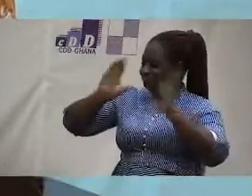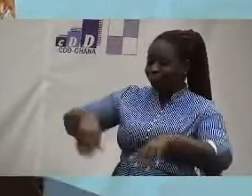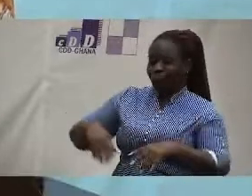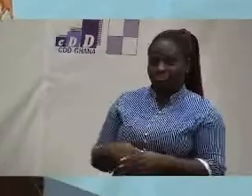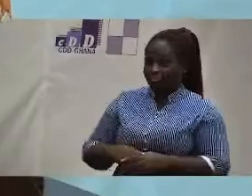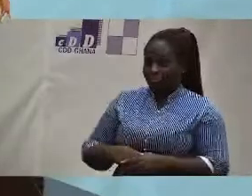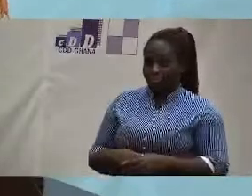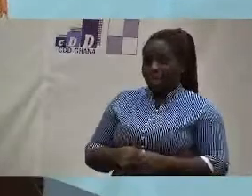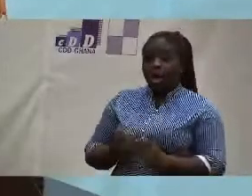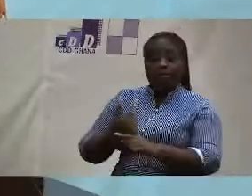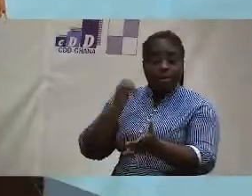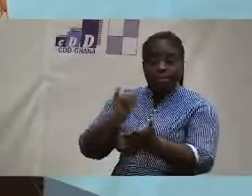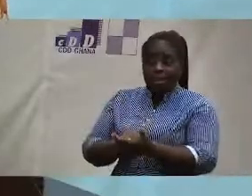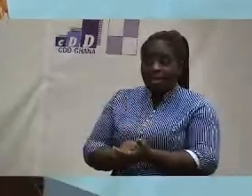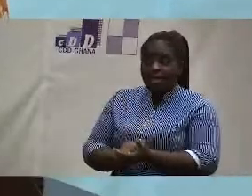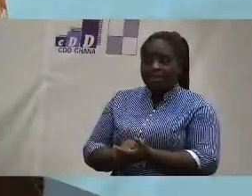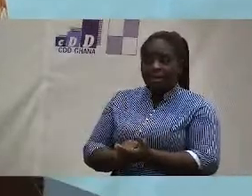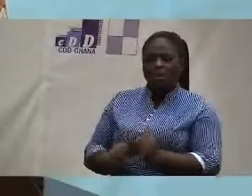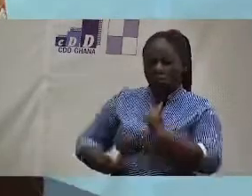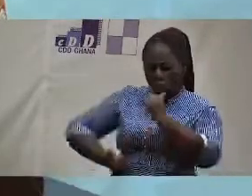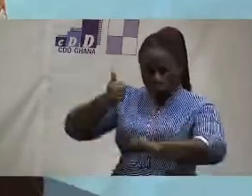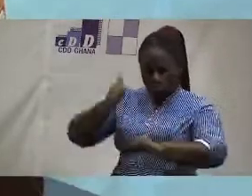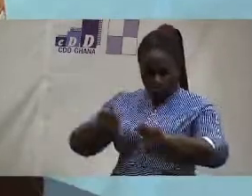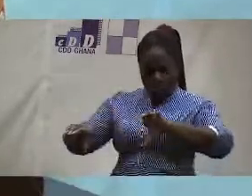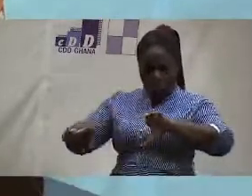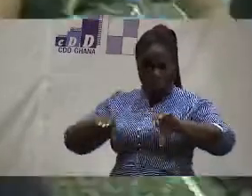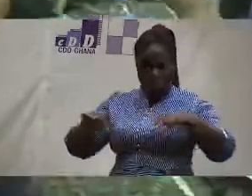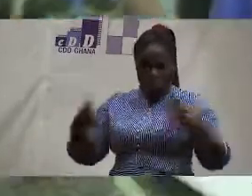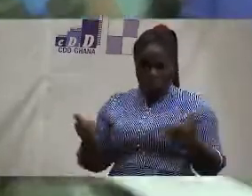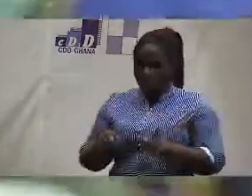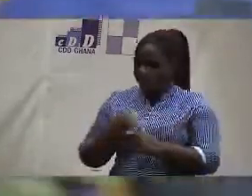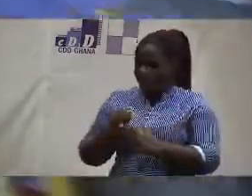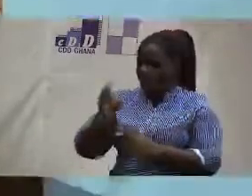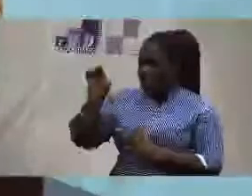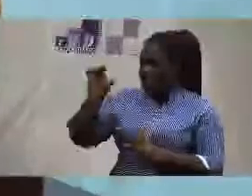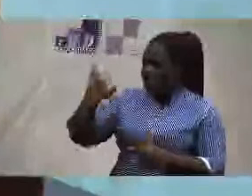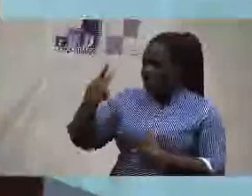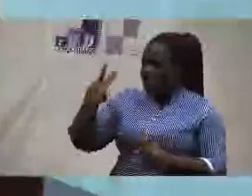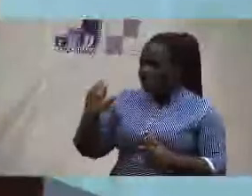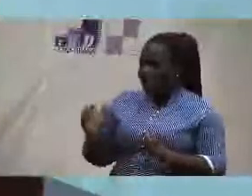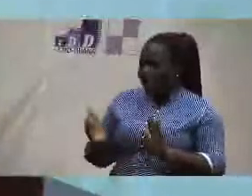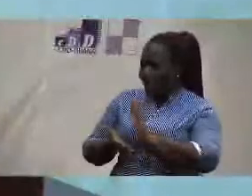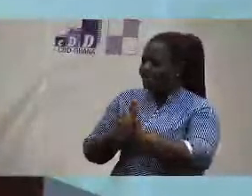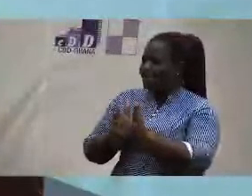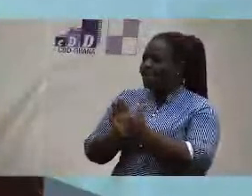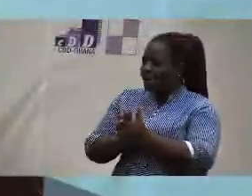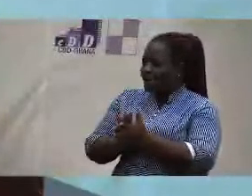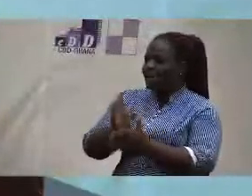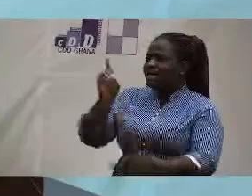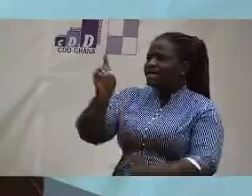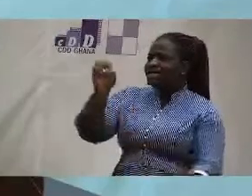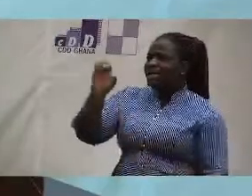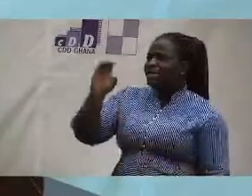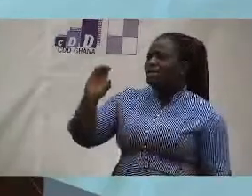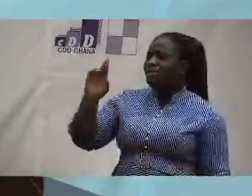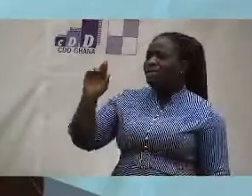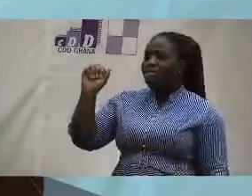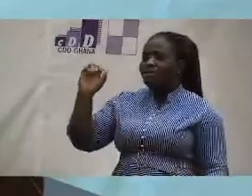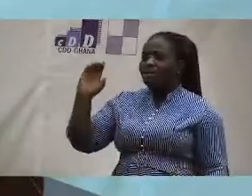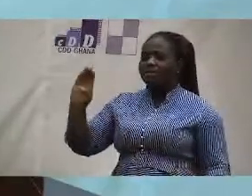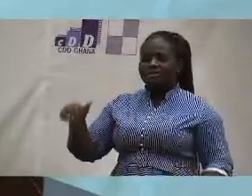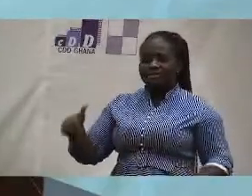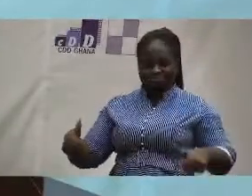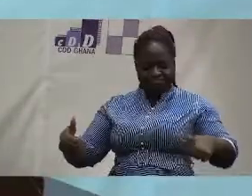continent. And from that, most of these movements or civic group became democracy sustenance